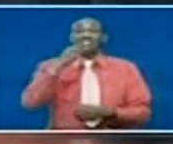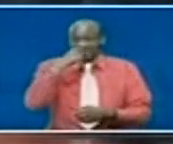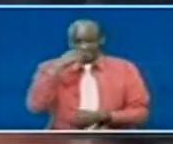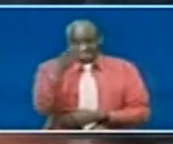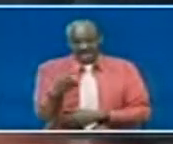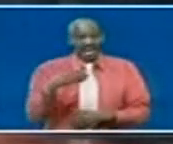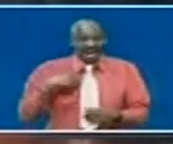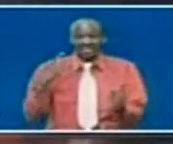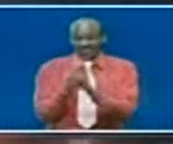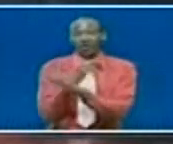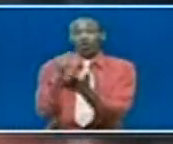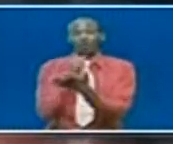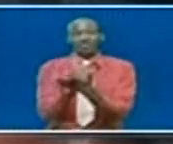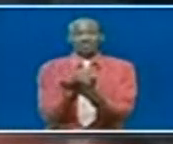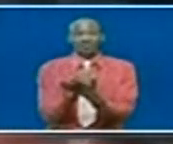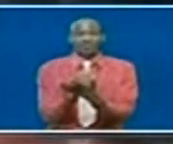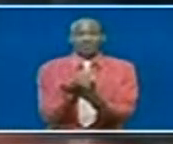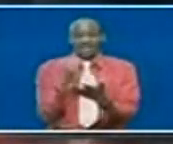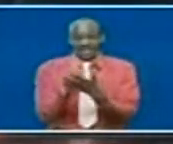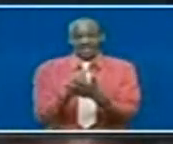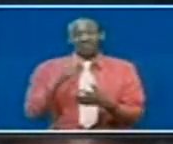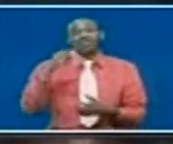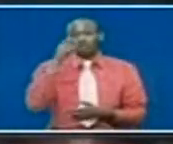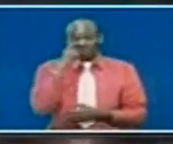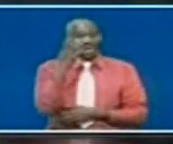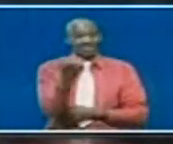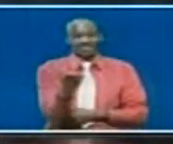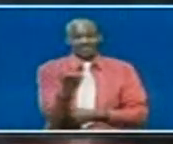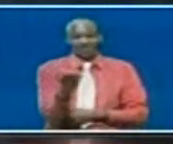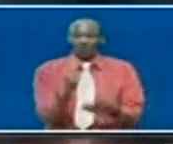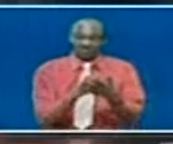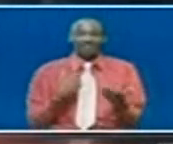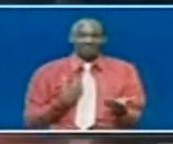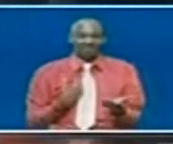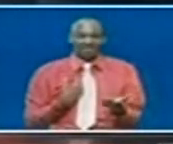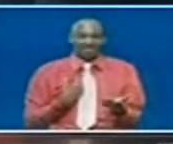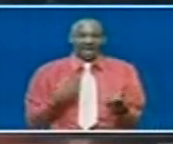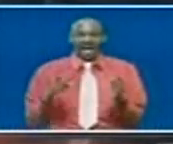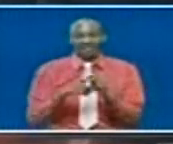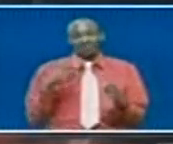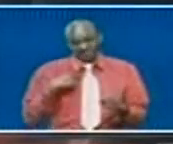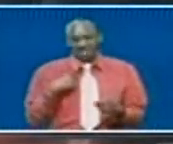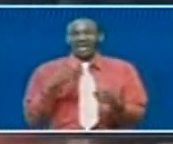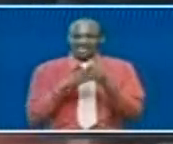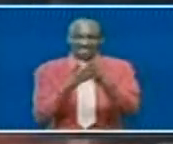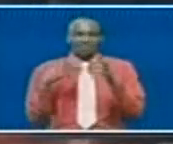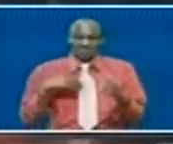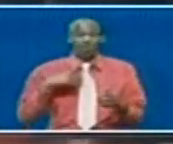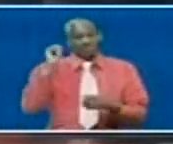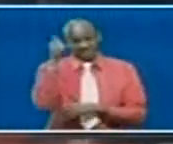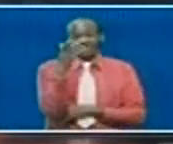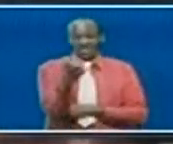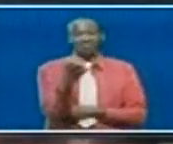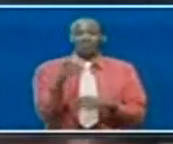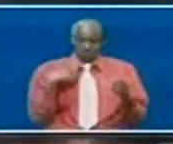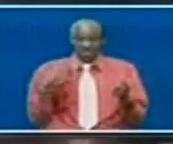one without an office in Khartoum, Sudan. And the OATU that I lead as a president with